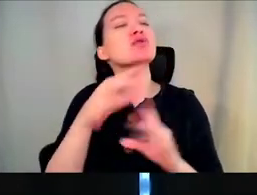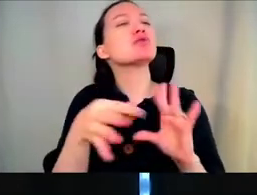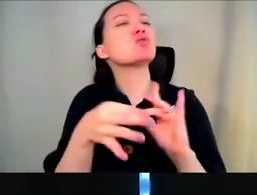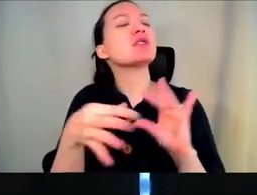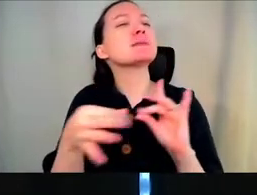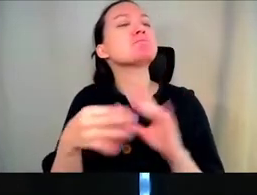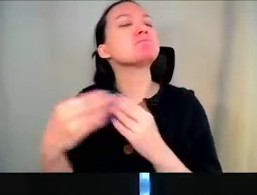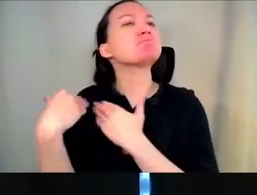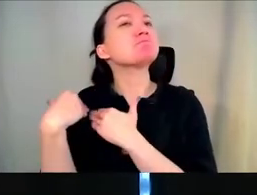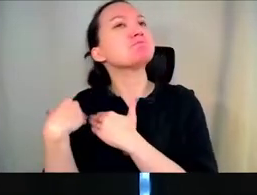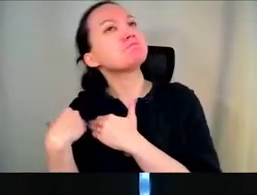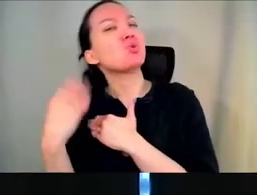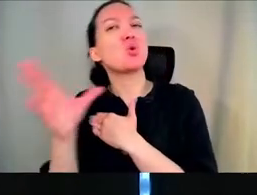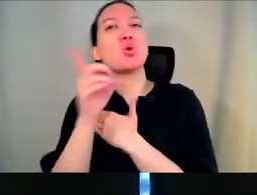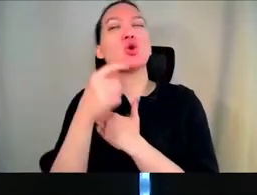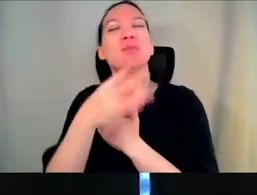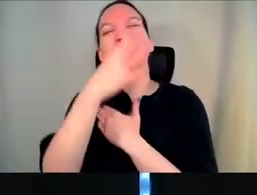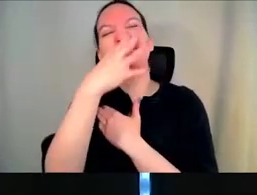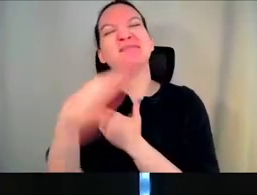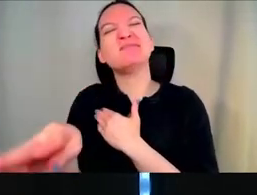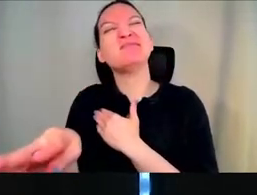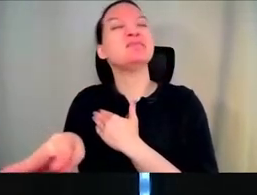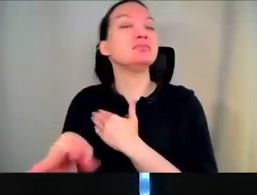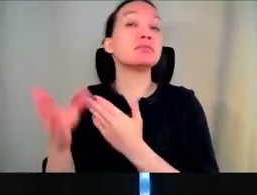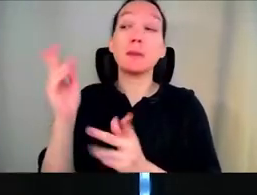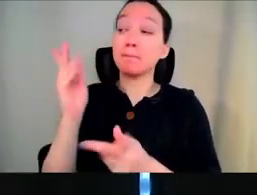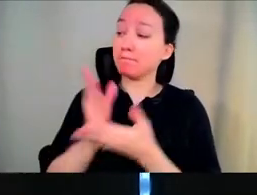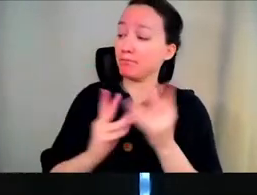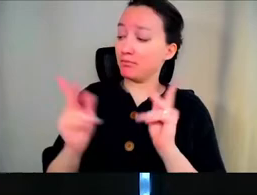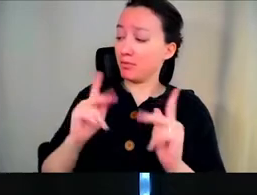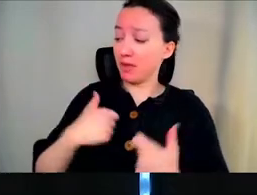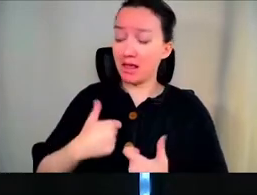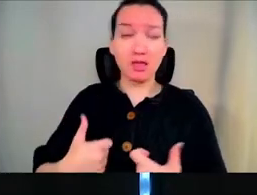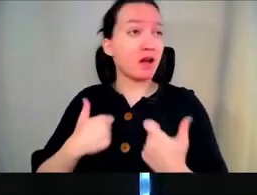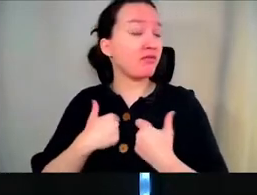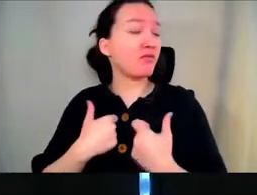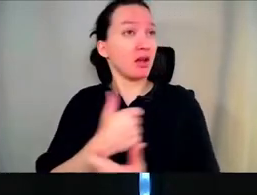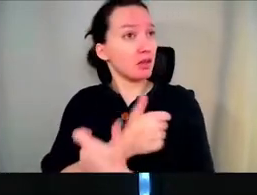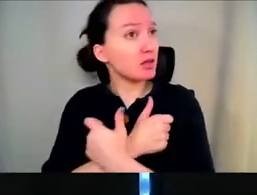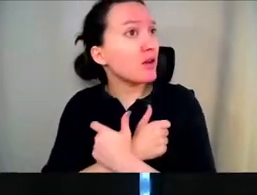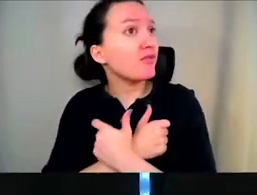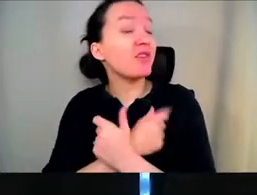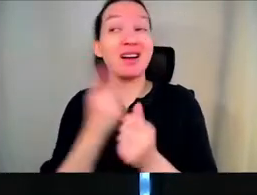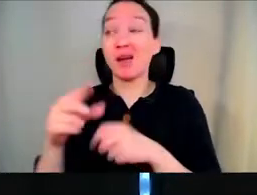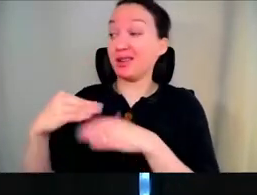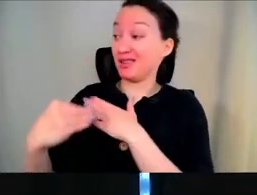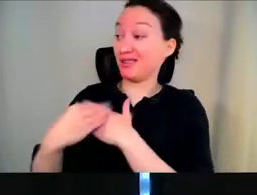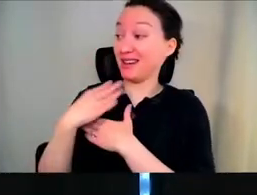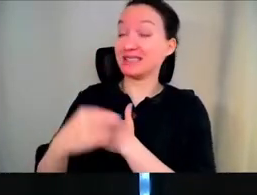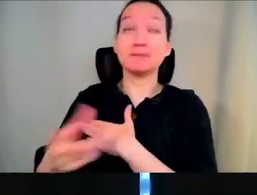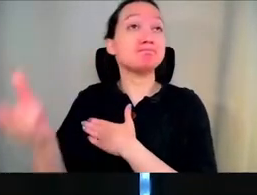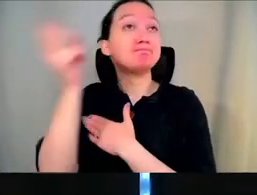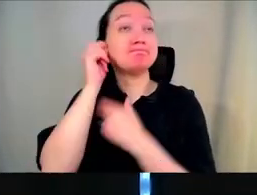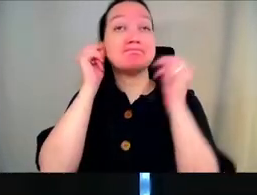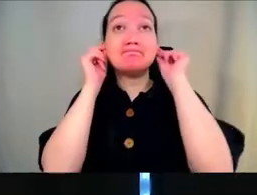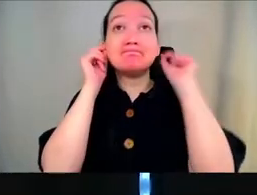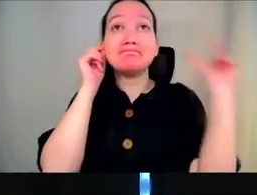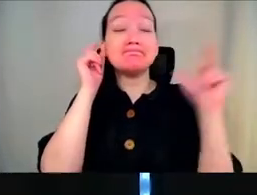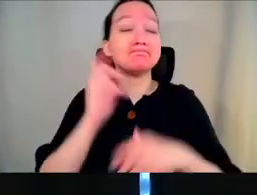weight to and whose not so much? There are people in my life that I love that when they give advice, it goes in one ear, out the